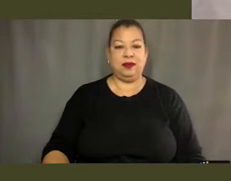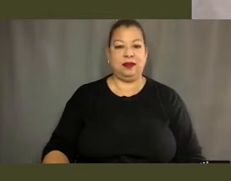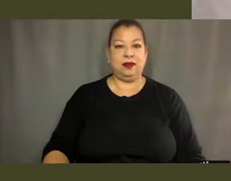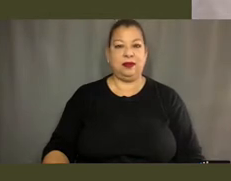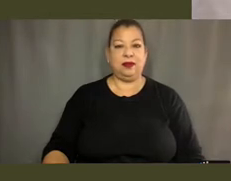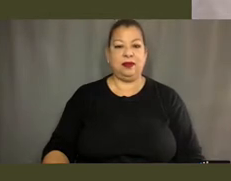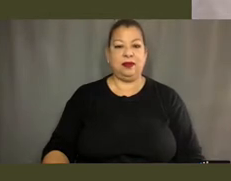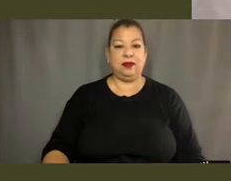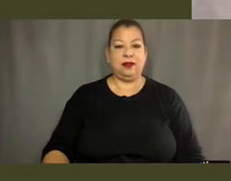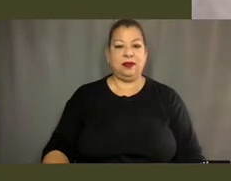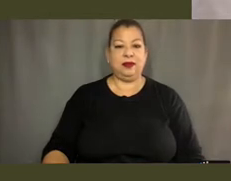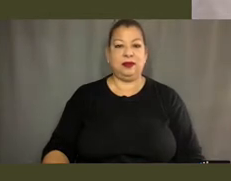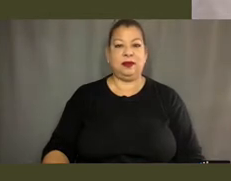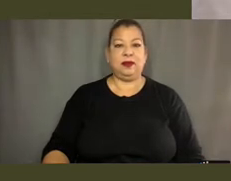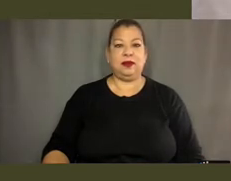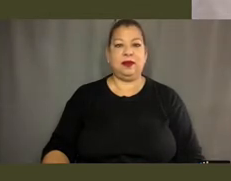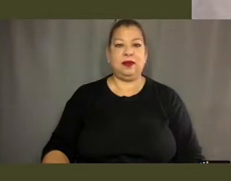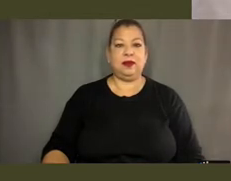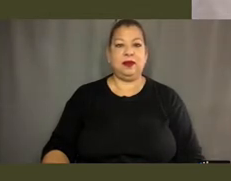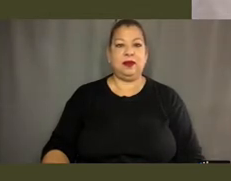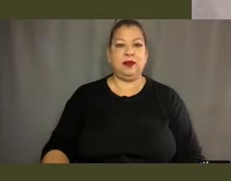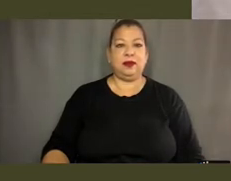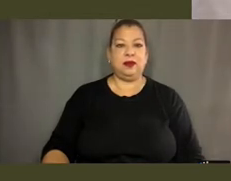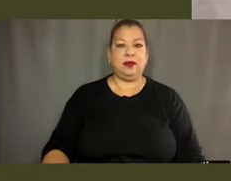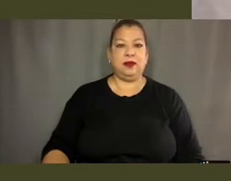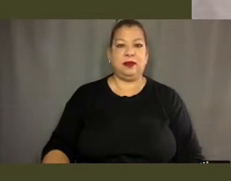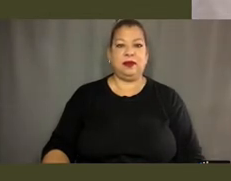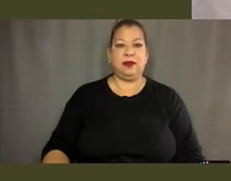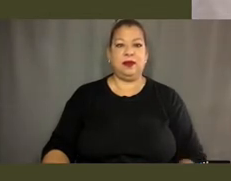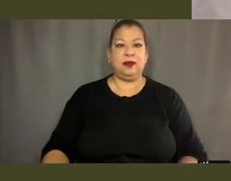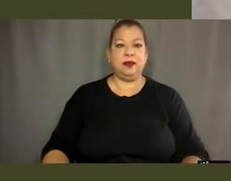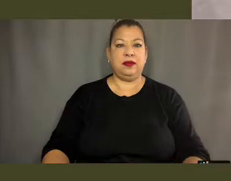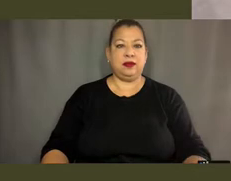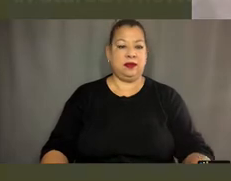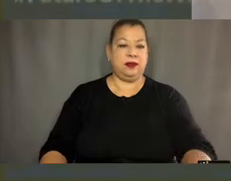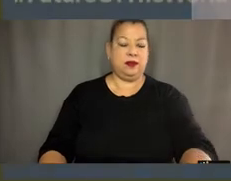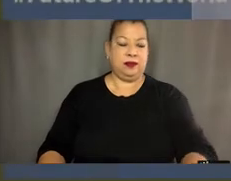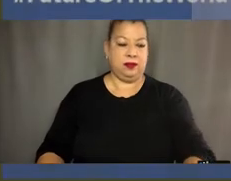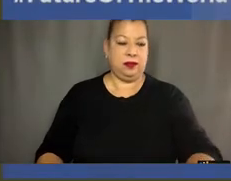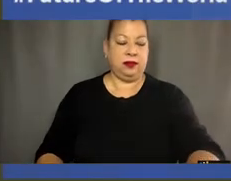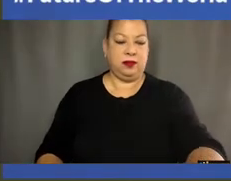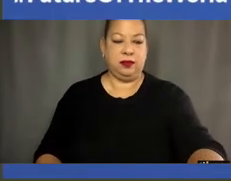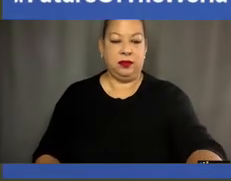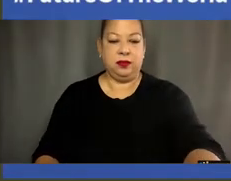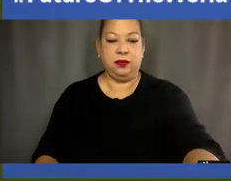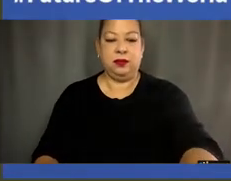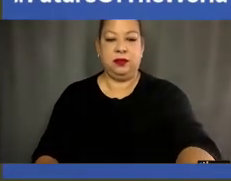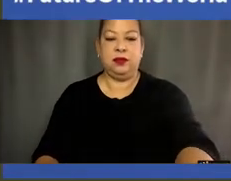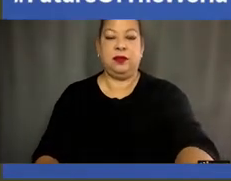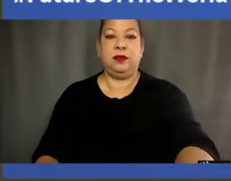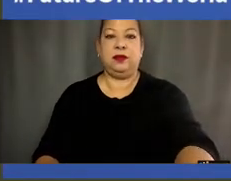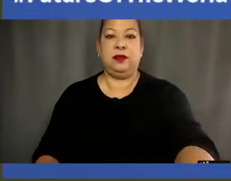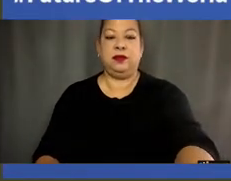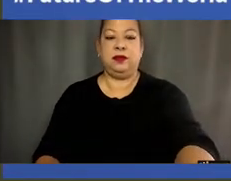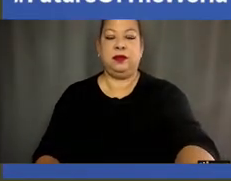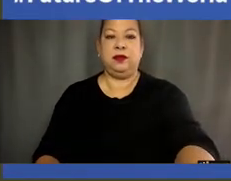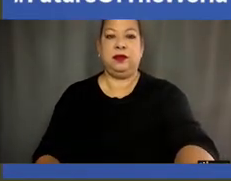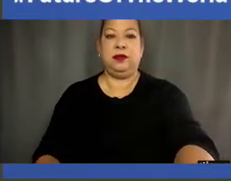As I mentioned earlier on, I'd like to see your poll. We haven't had that many answers, but if we could have a look and see